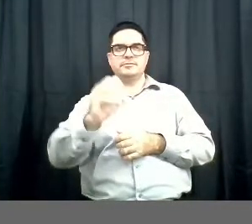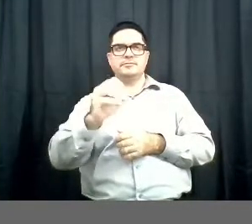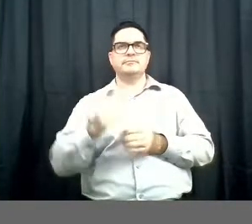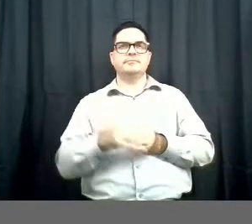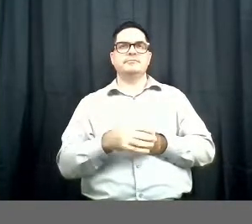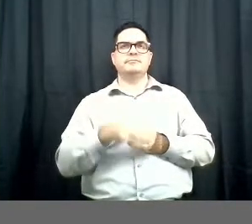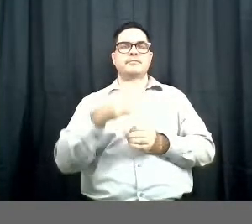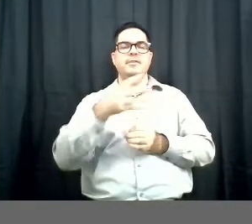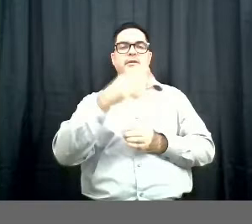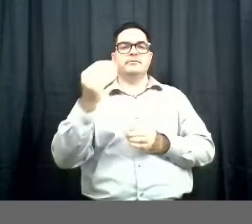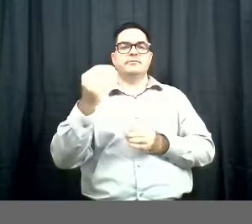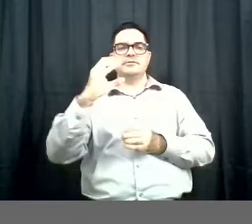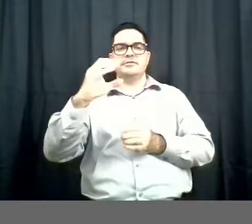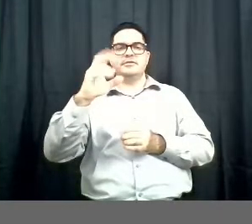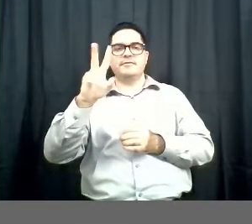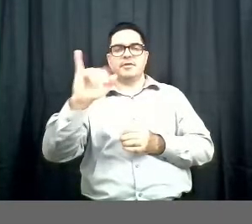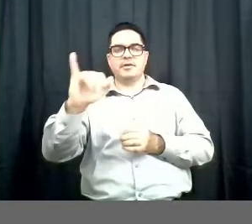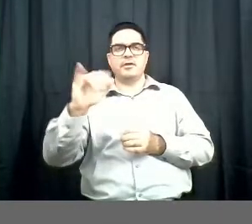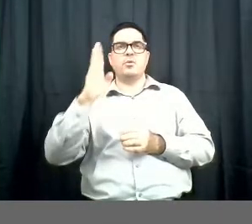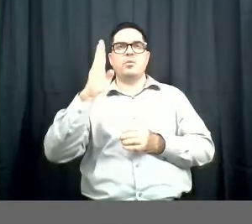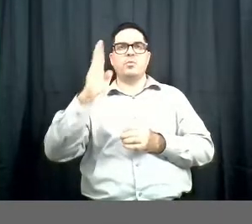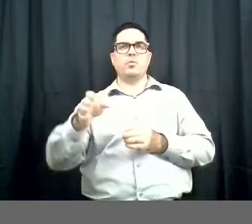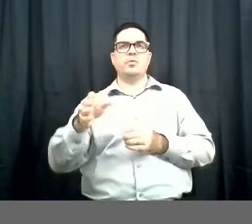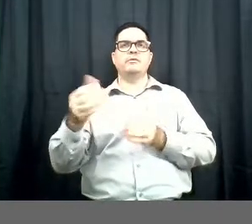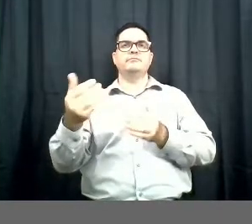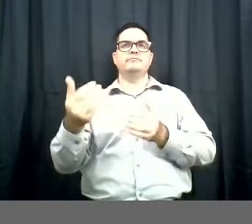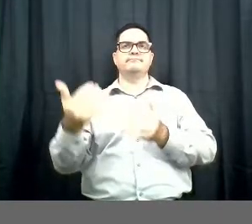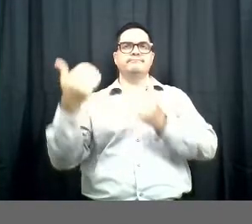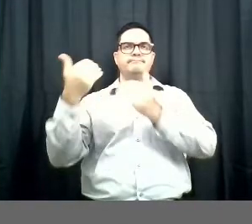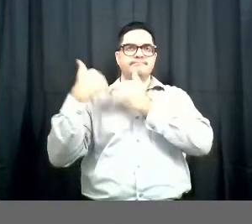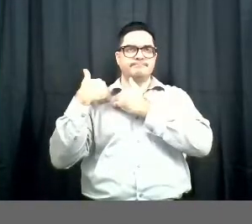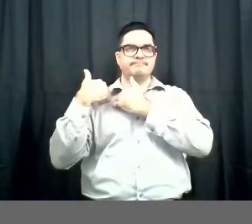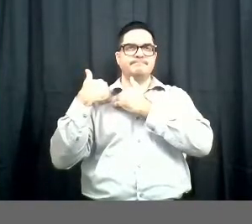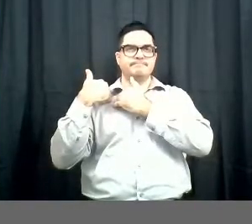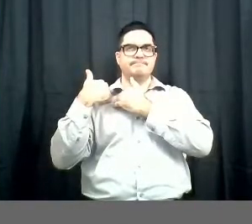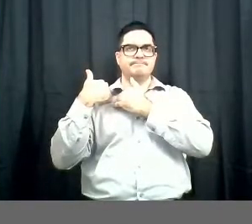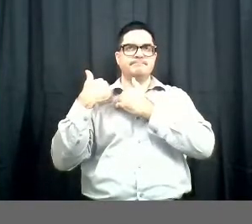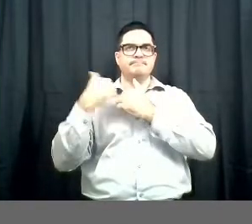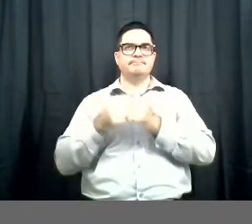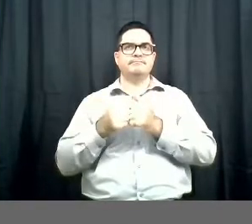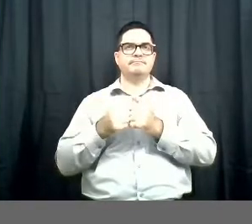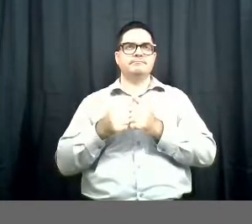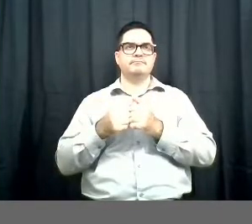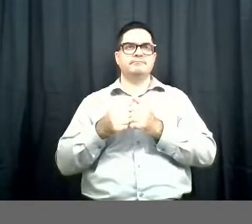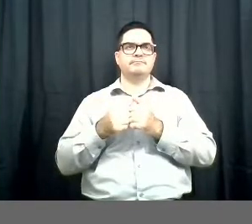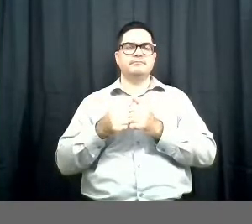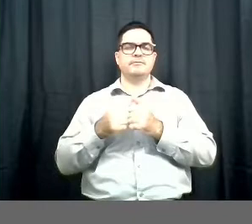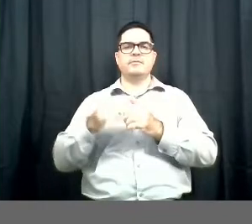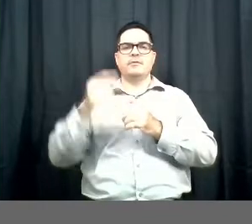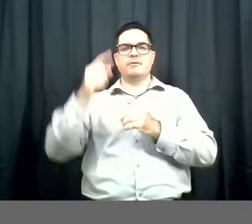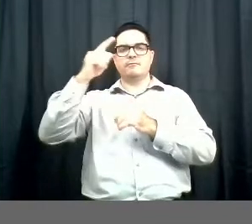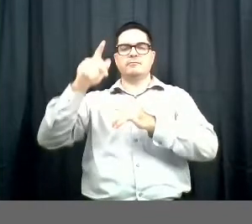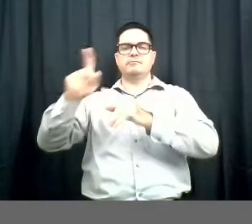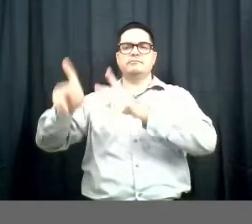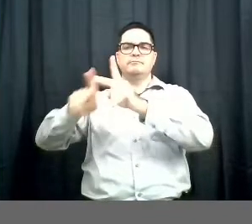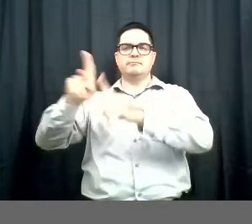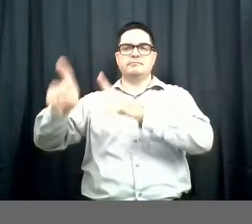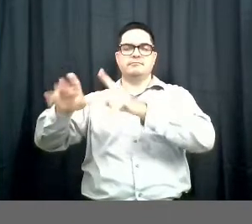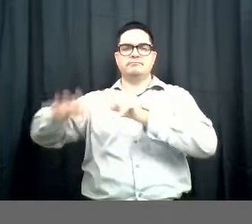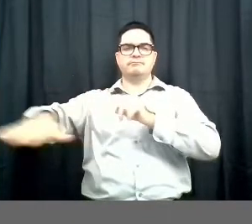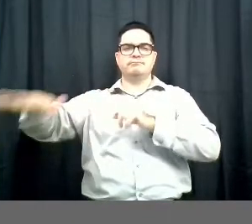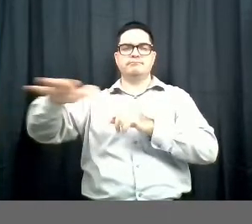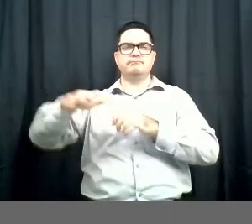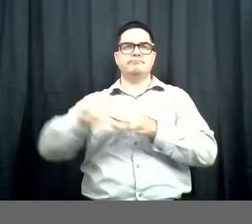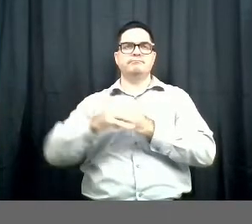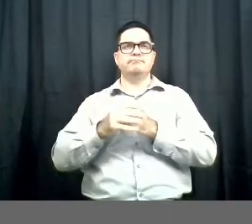also be a general obligation of the Commonwealth. We've included a visualization, a graph at the bottom of the page.